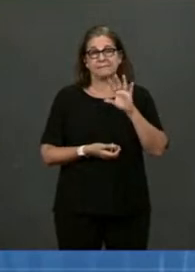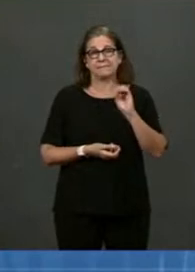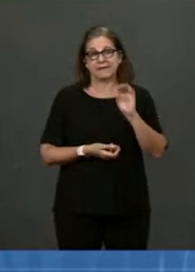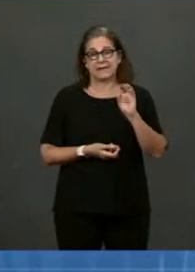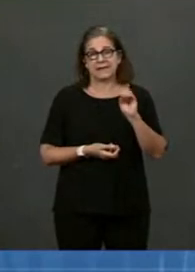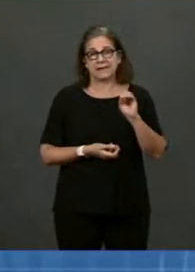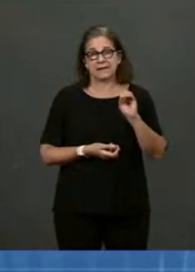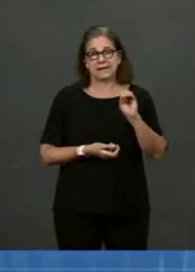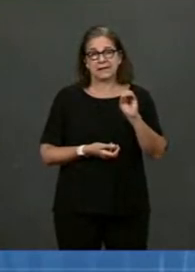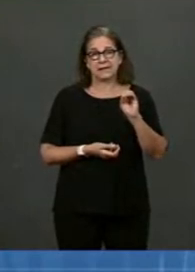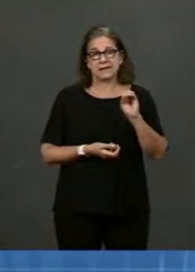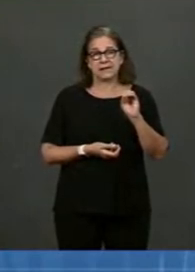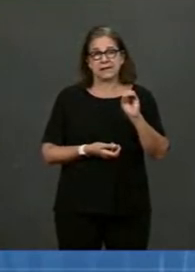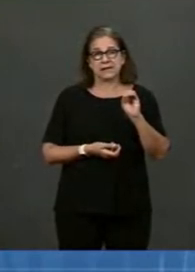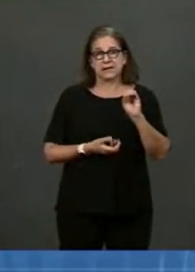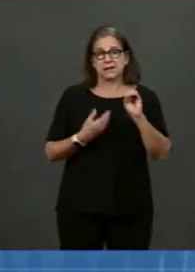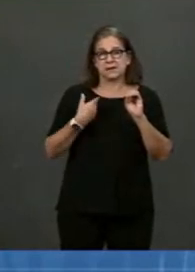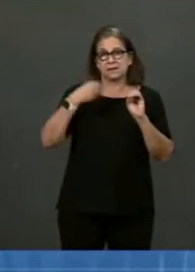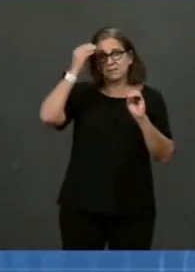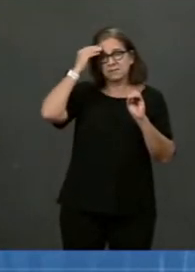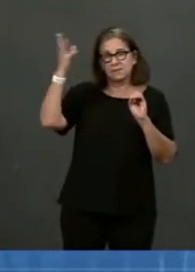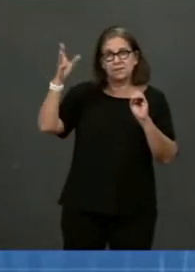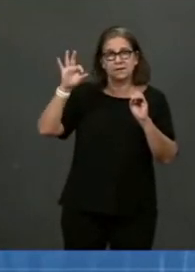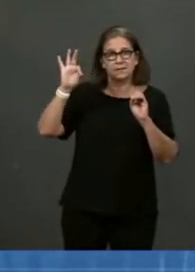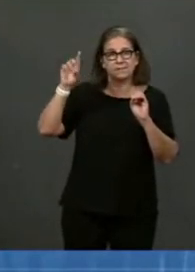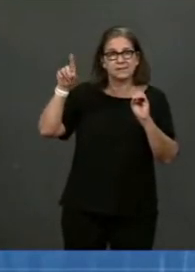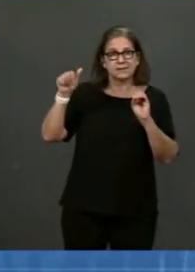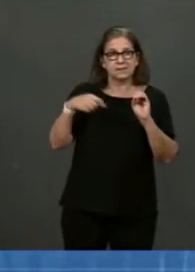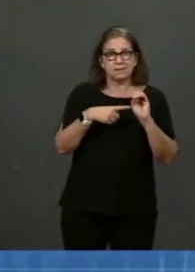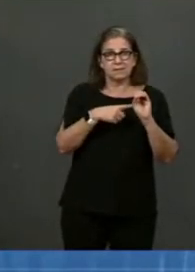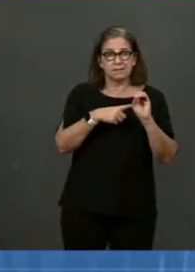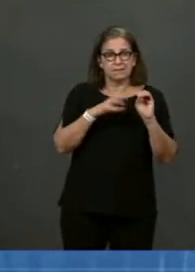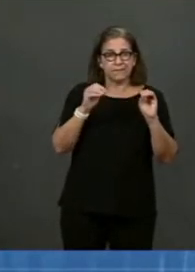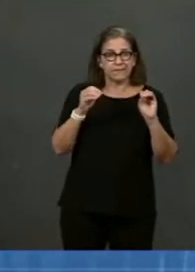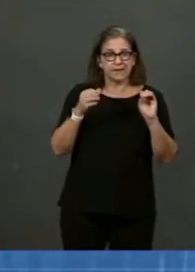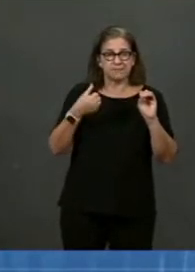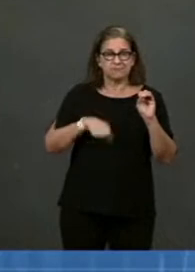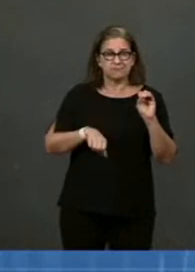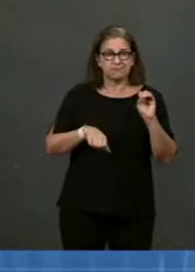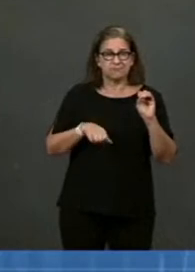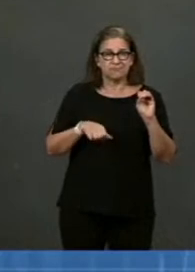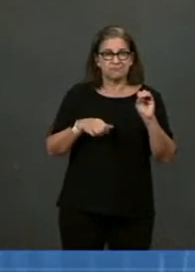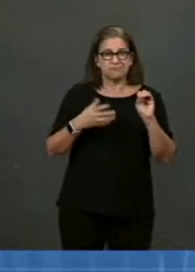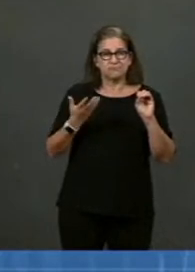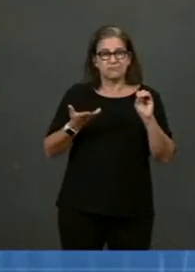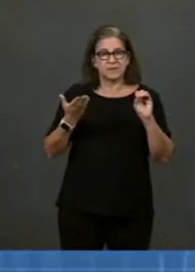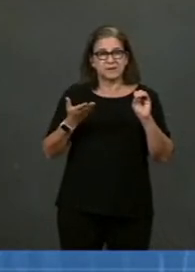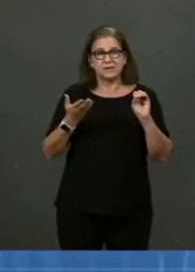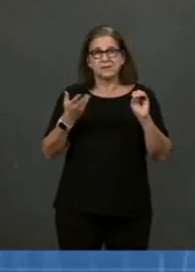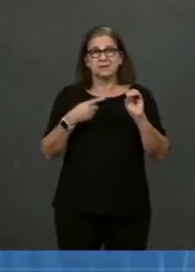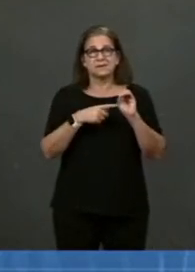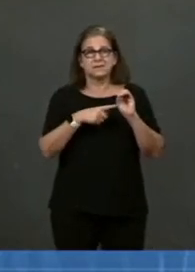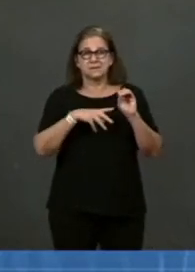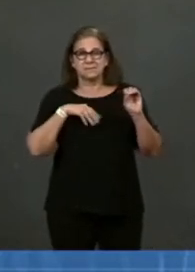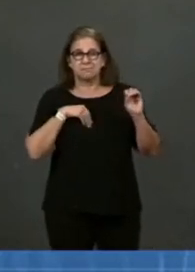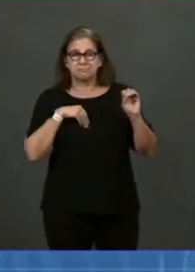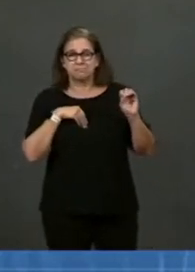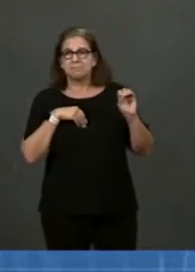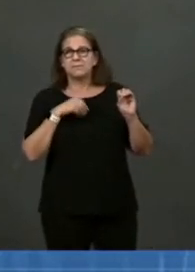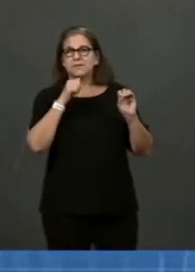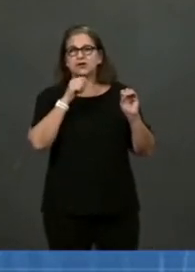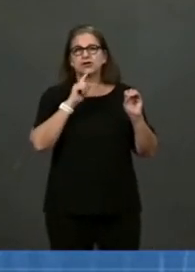FDA for regulatory approval. Maybe Rochelle knows better, but I'm not quite sure when that's going to happen, Rochelle. Yeah, thank you for that